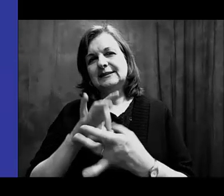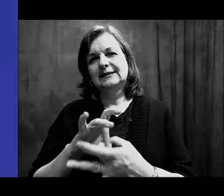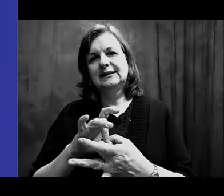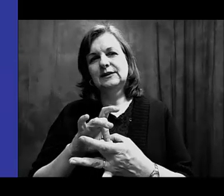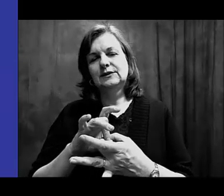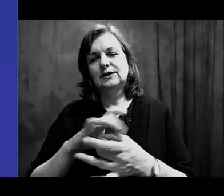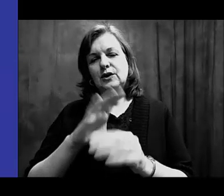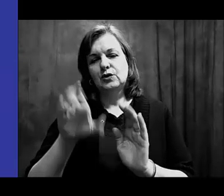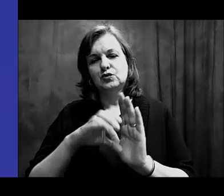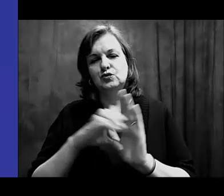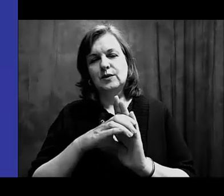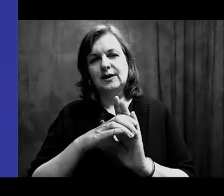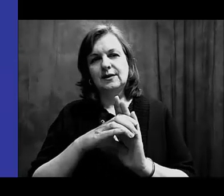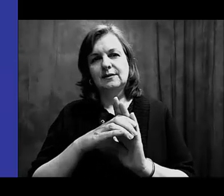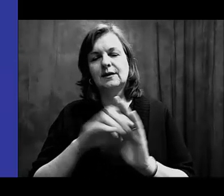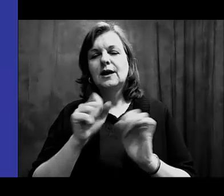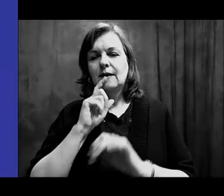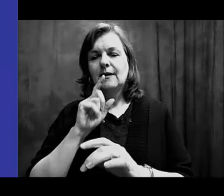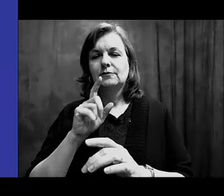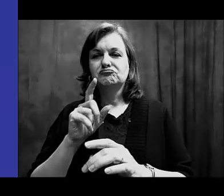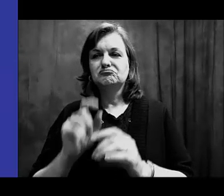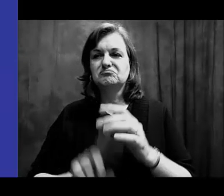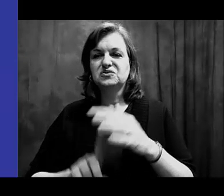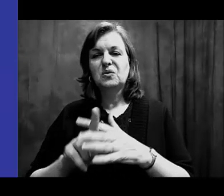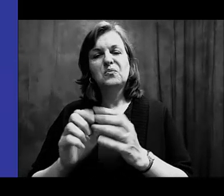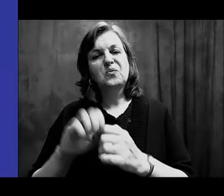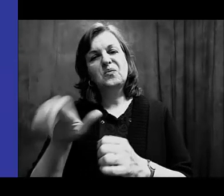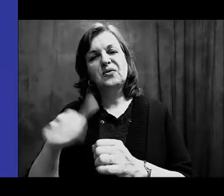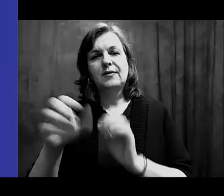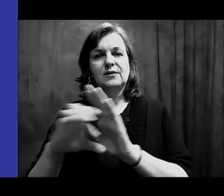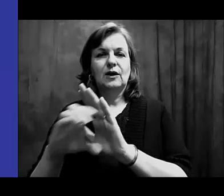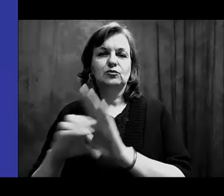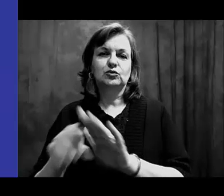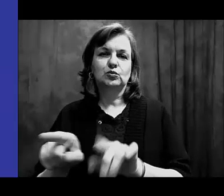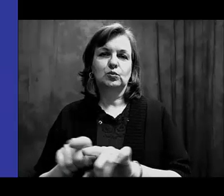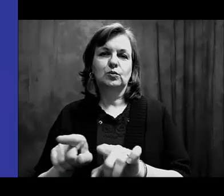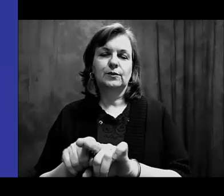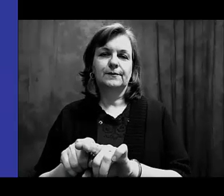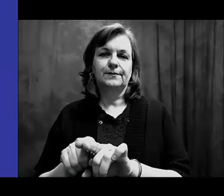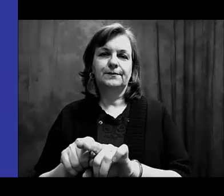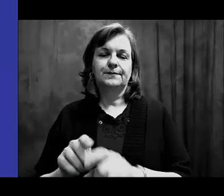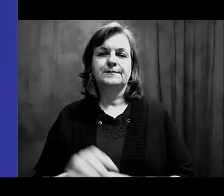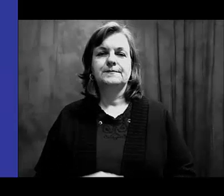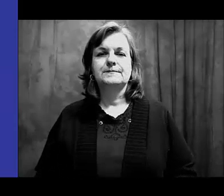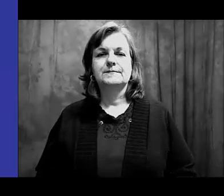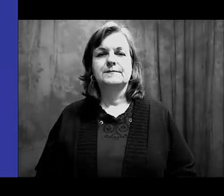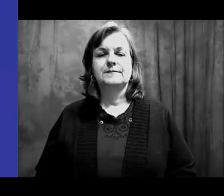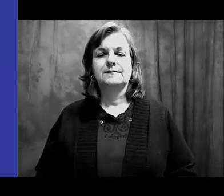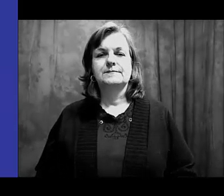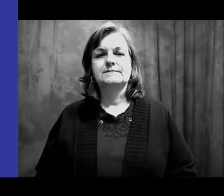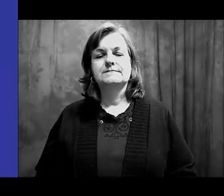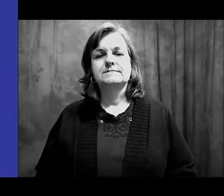other characteristics as well. So the idea of this inheritance of chromosomes